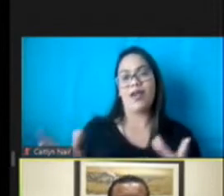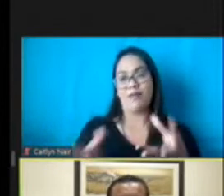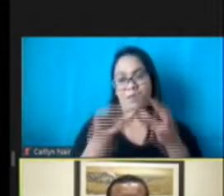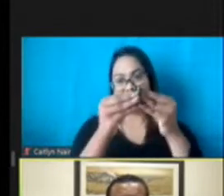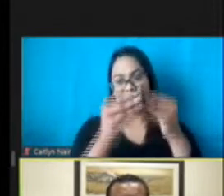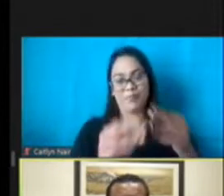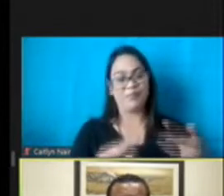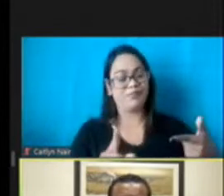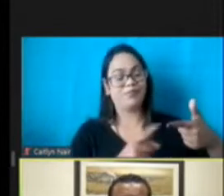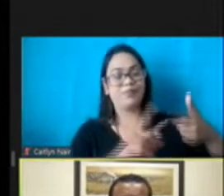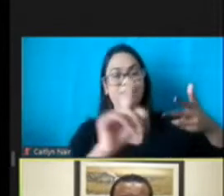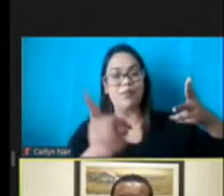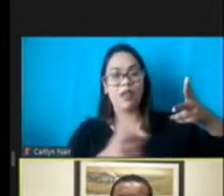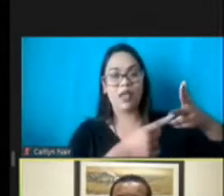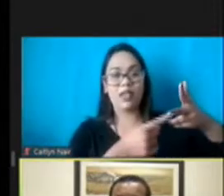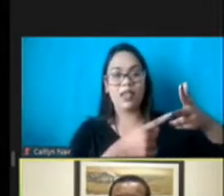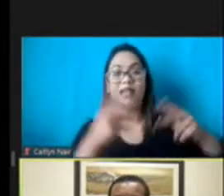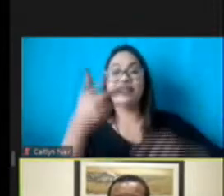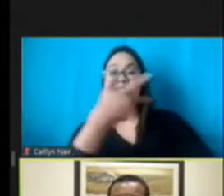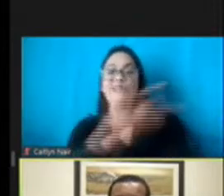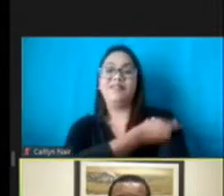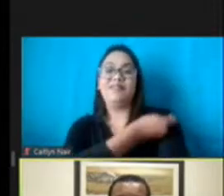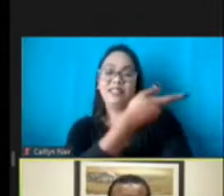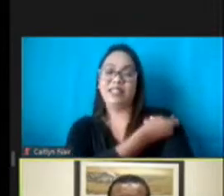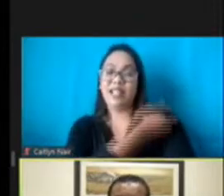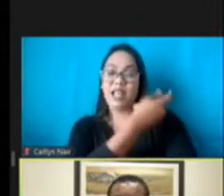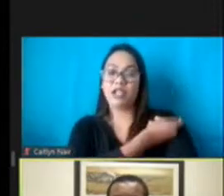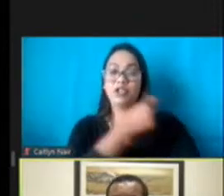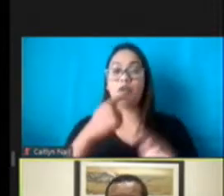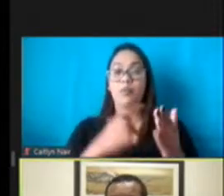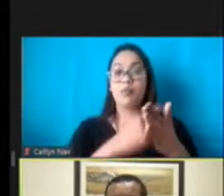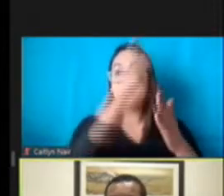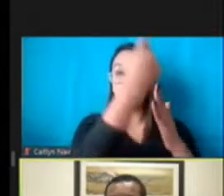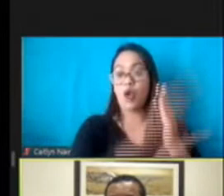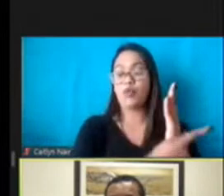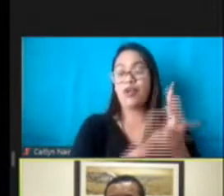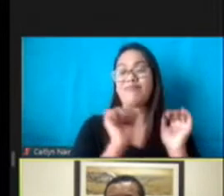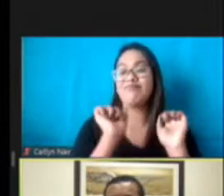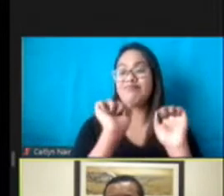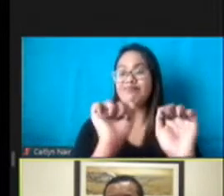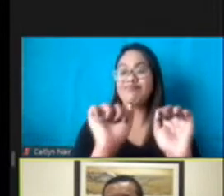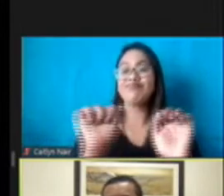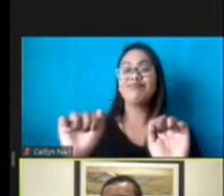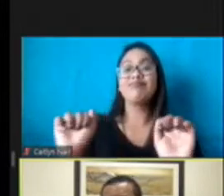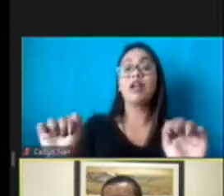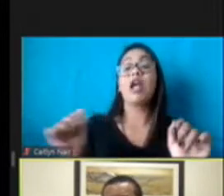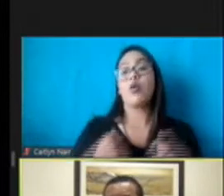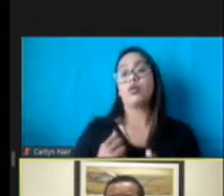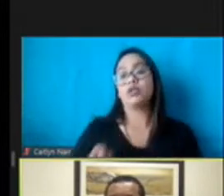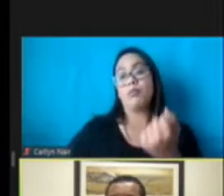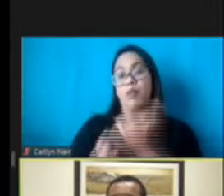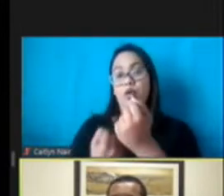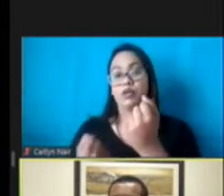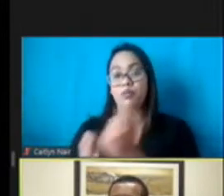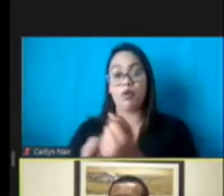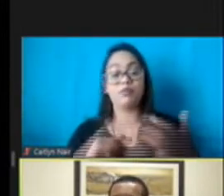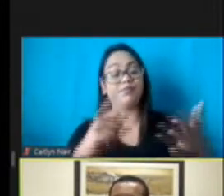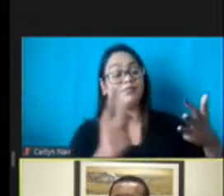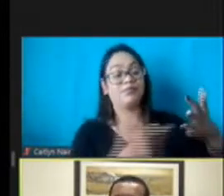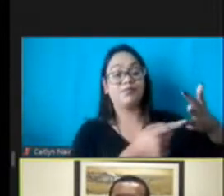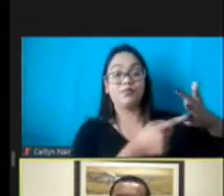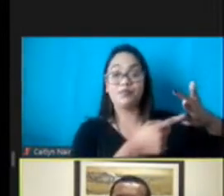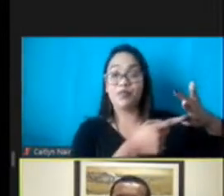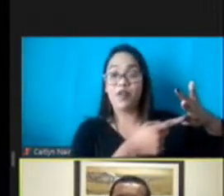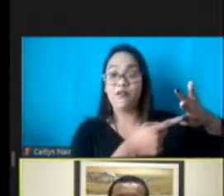then supporting the mass vaccination program to make sure that we continue to drive vaccination. And then the fourth point is to titrate our